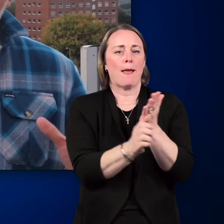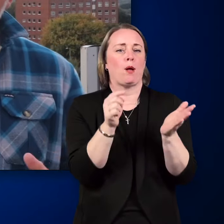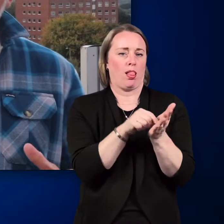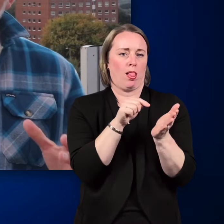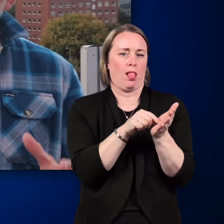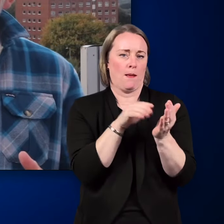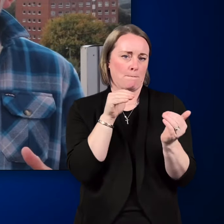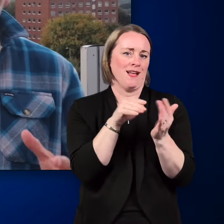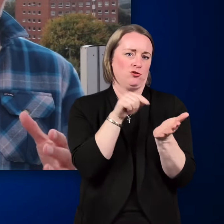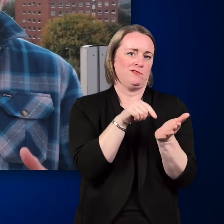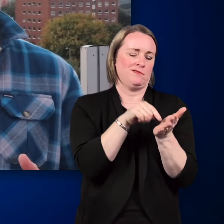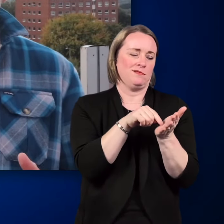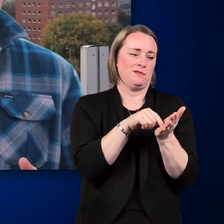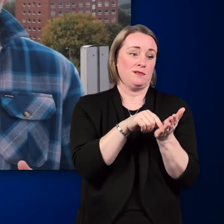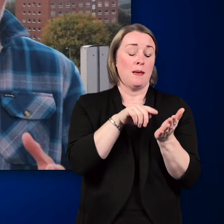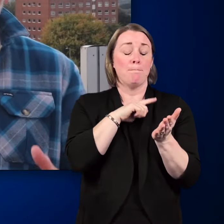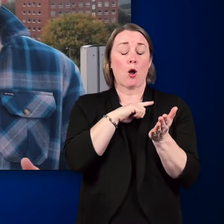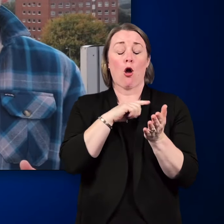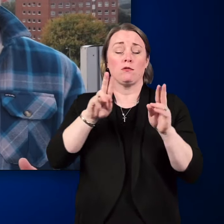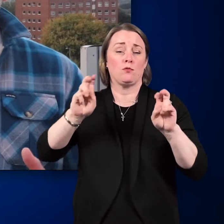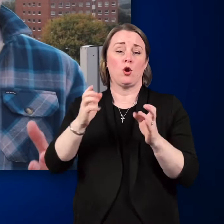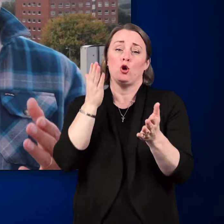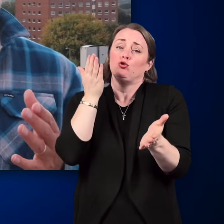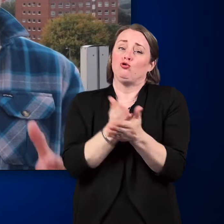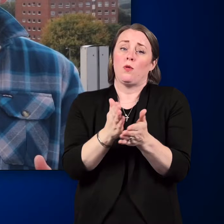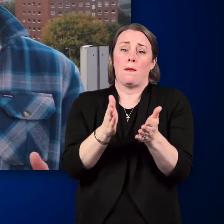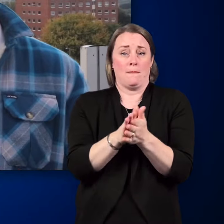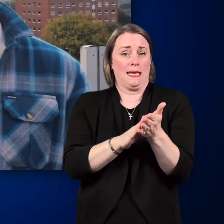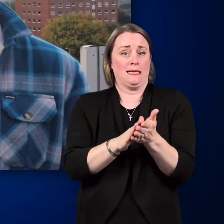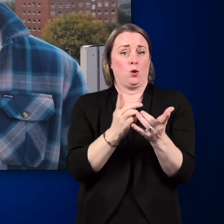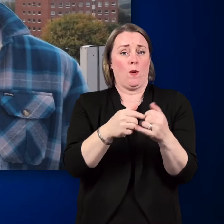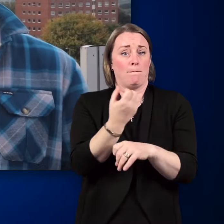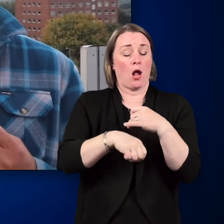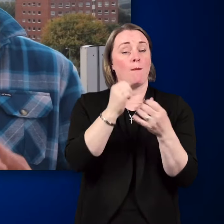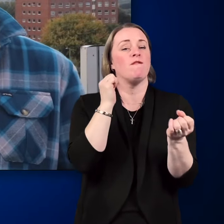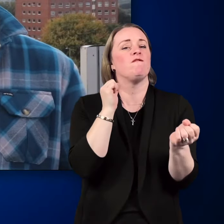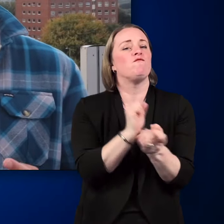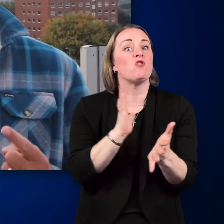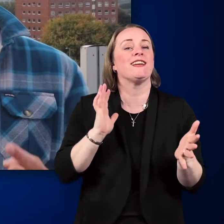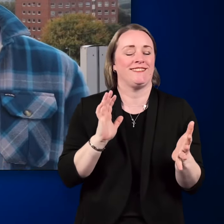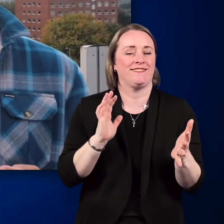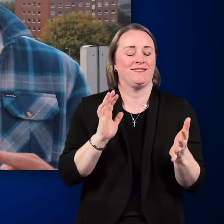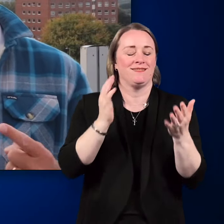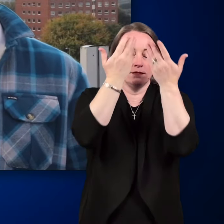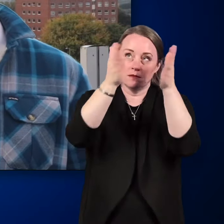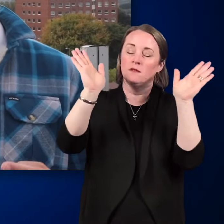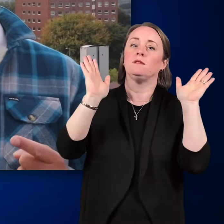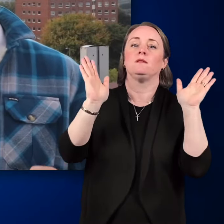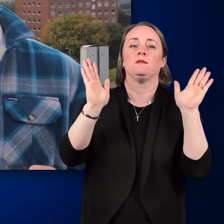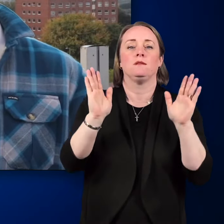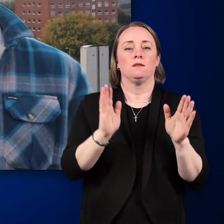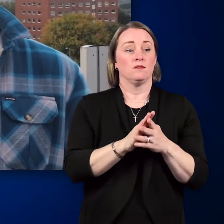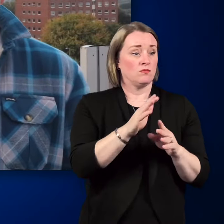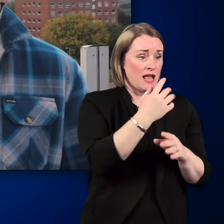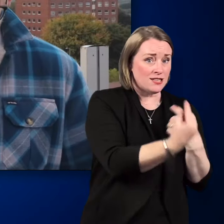The truth applied to culture, to individuals' lives, to community life, will set communities,